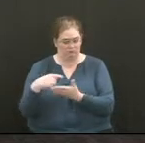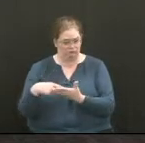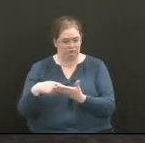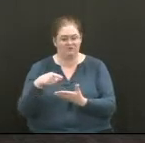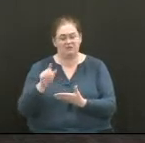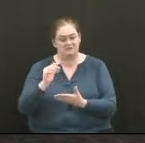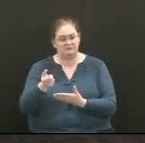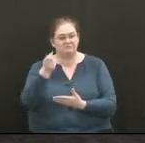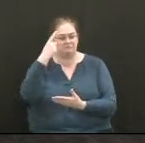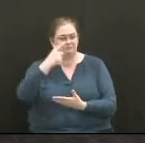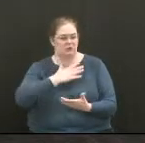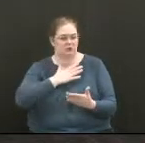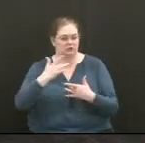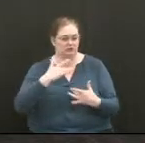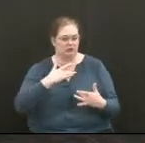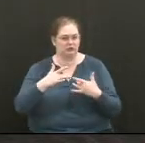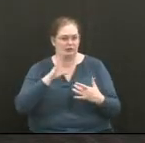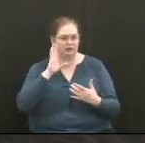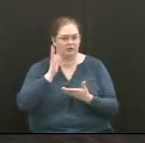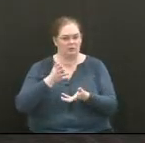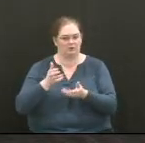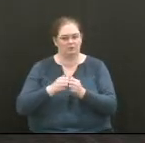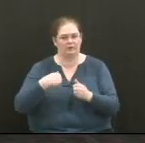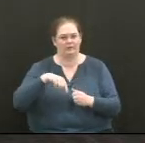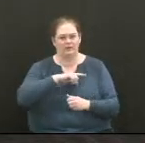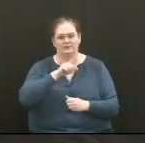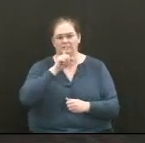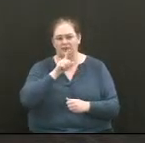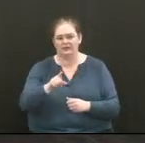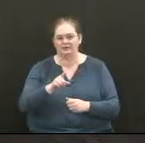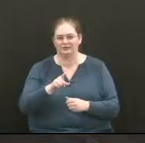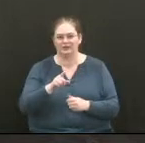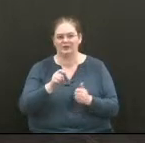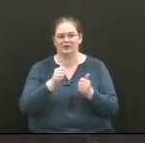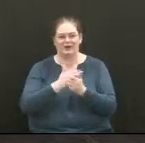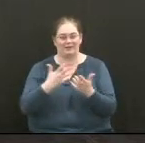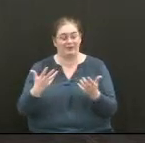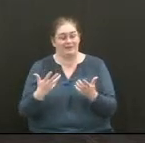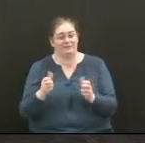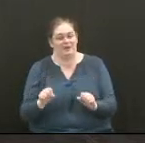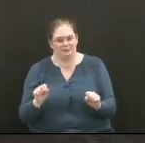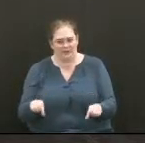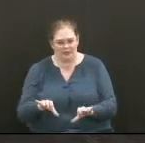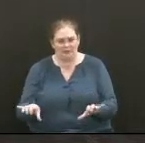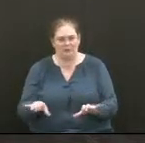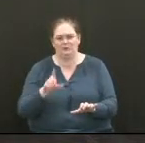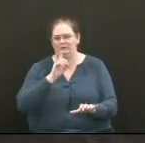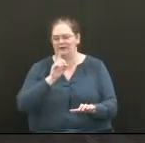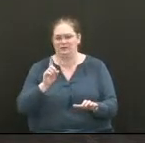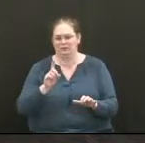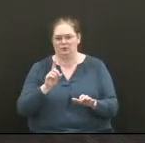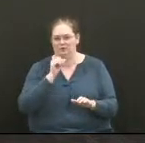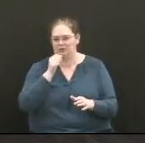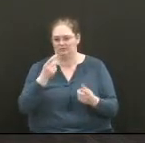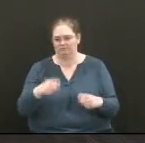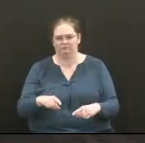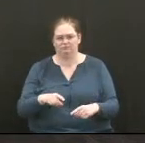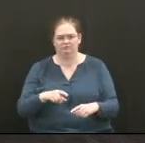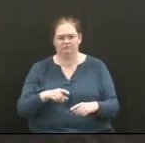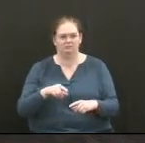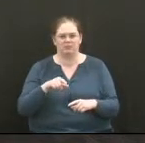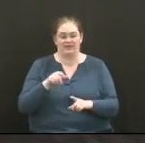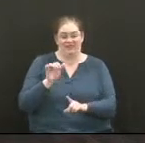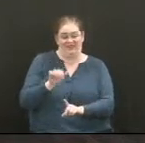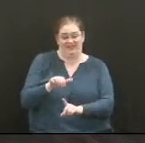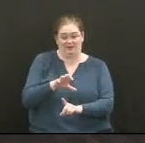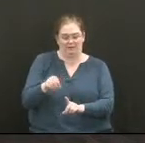to understand our concern and will work with us to make sure everything we possibly can that they will go more smoothly this time. Right. But